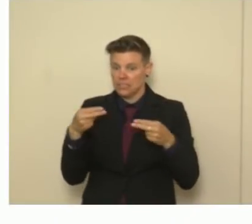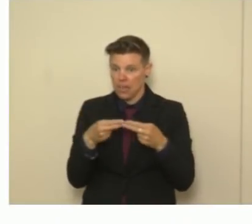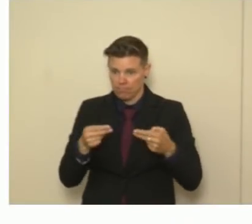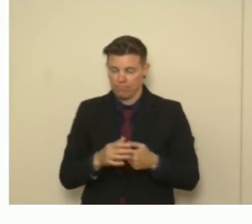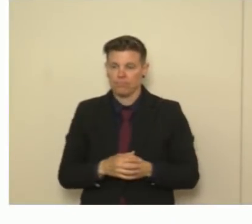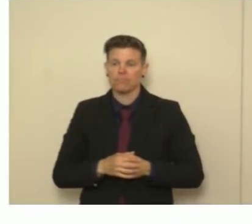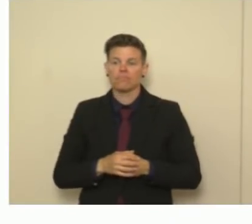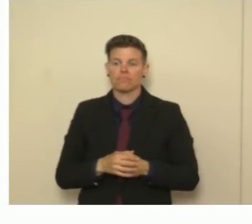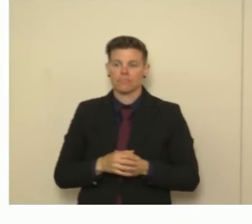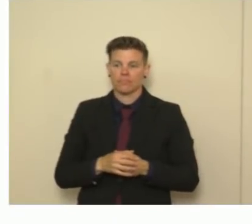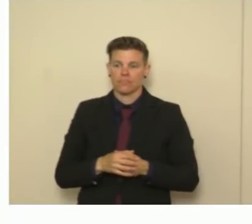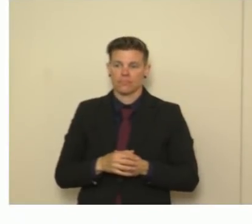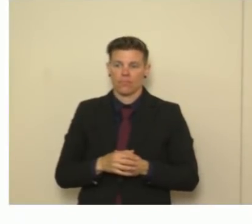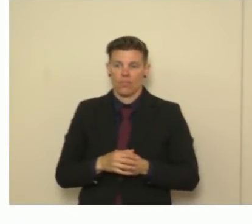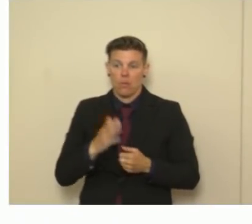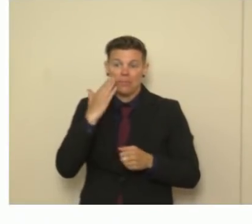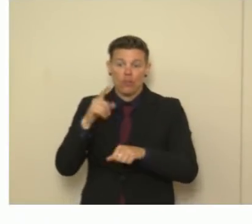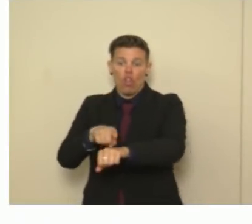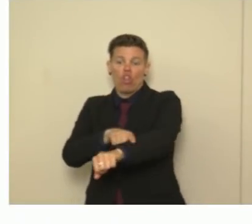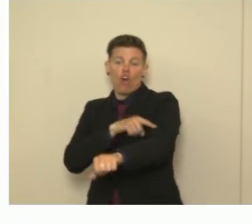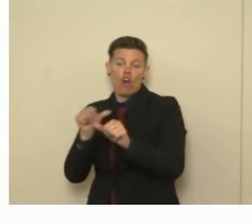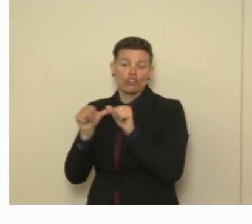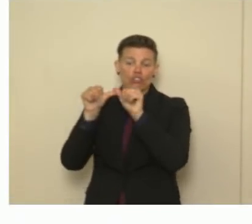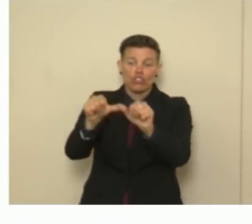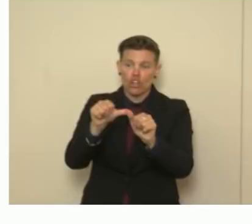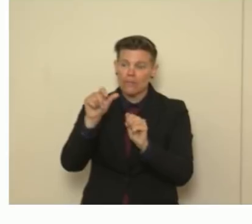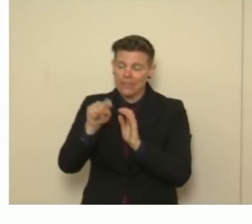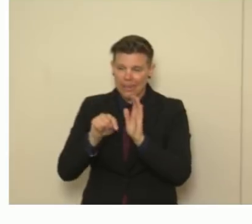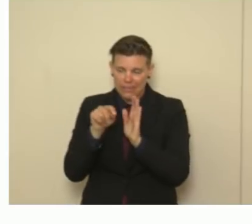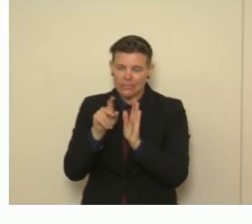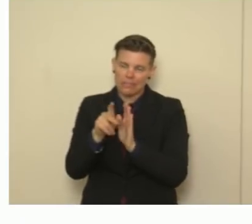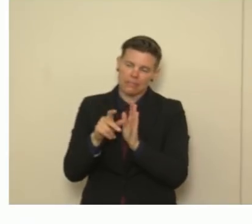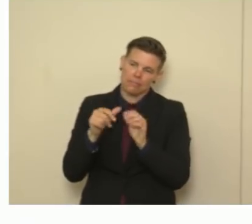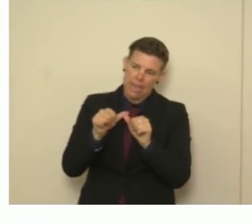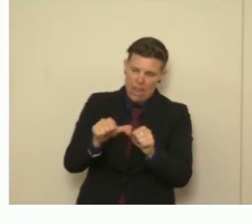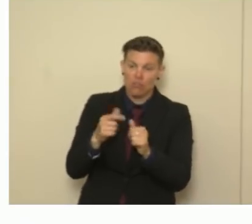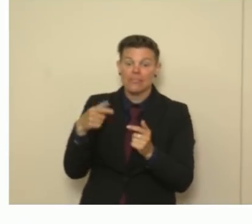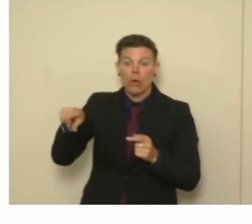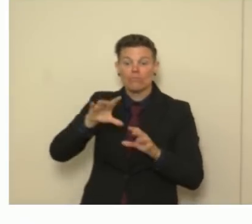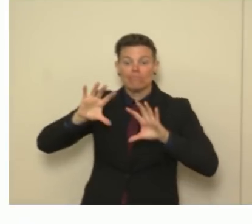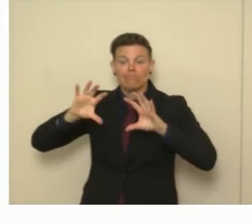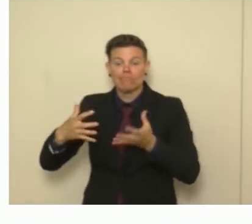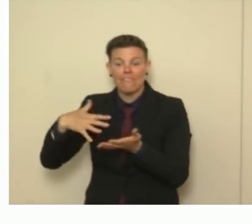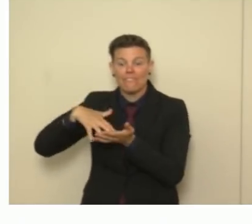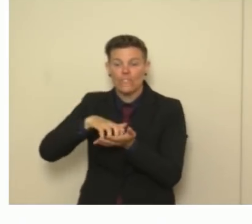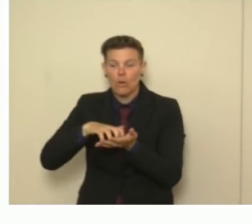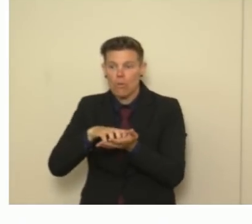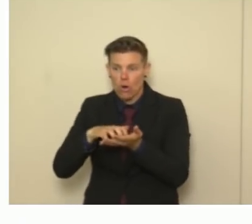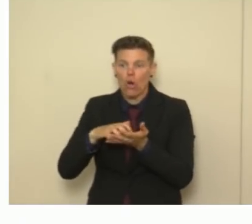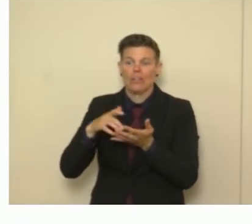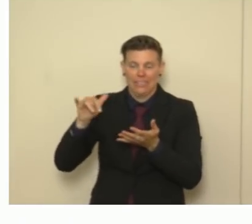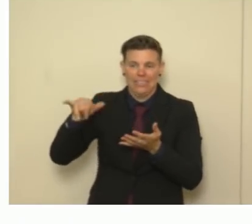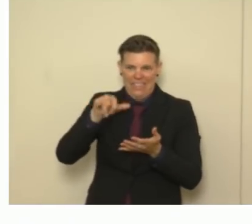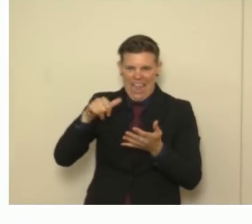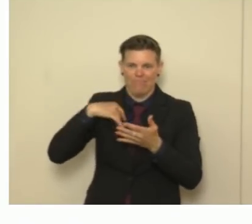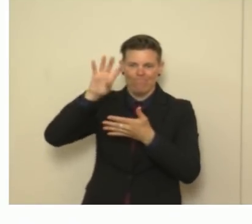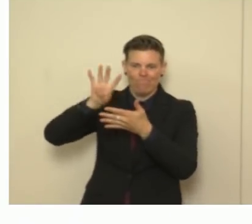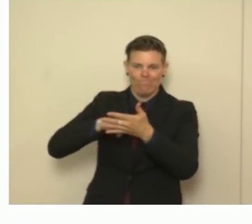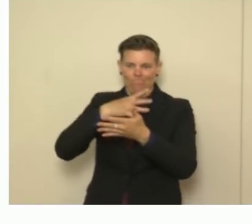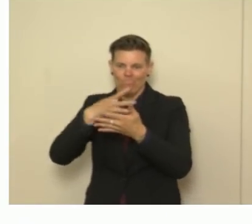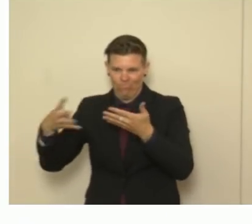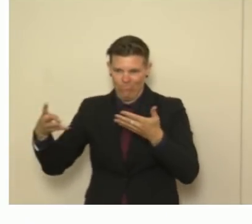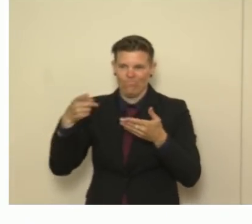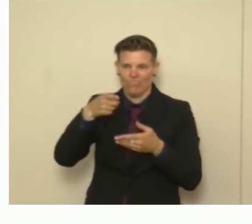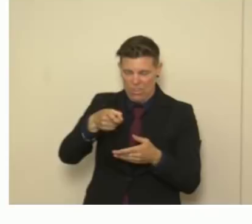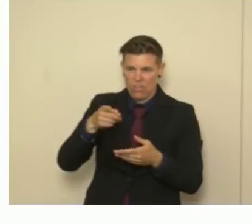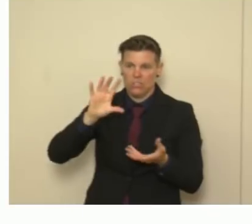Because long-term care continues to be a primary concern and the most vulnerable population, I've brought back again the slide from a few weeks ago. The total numbers